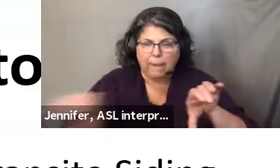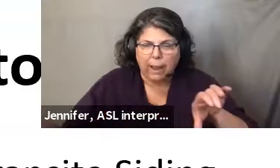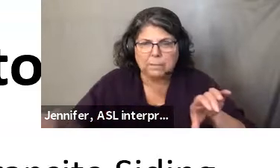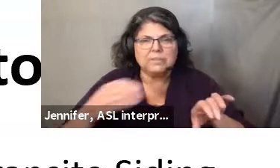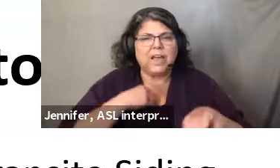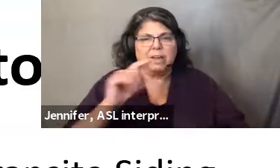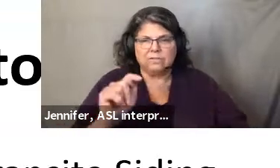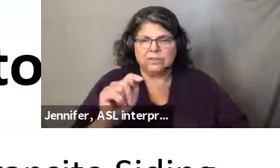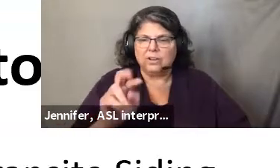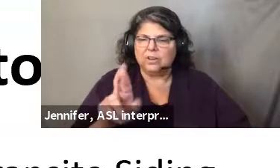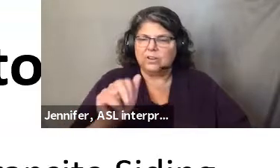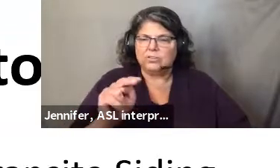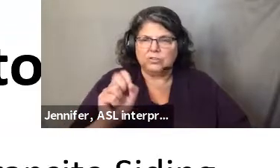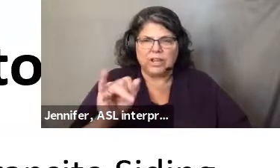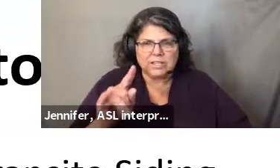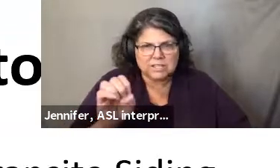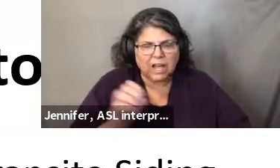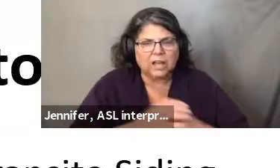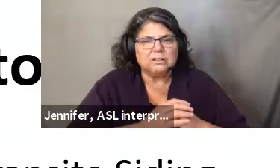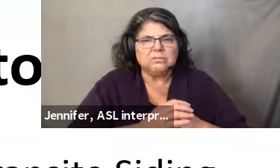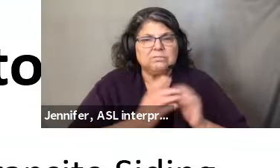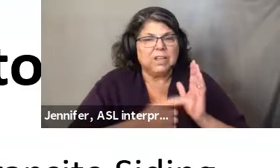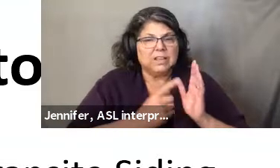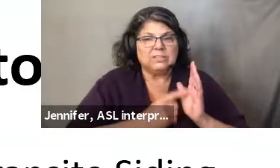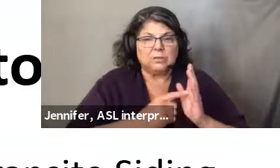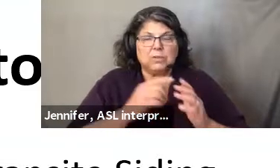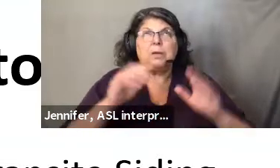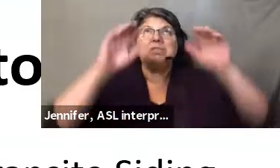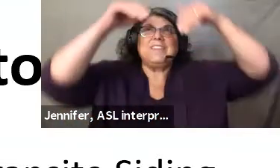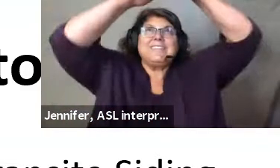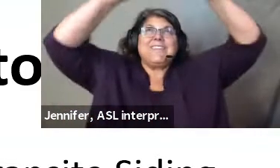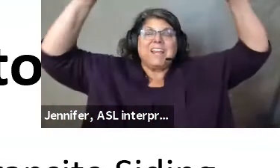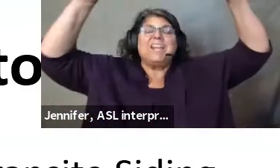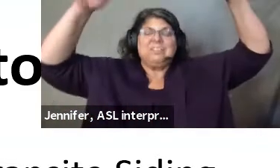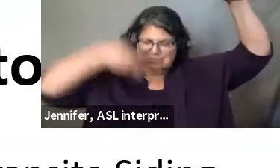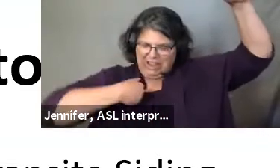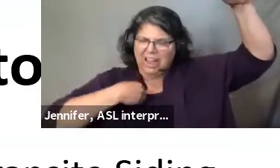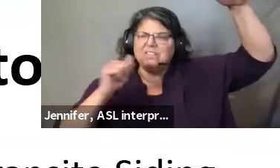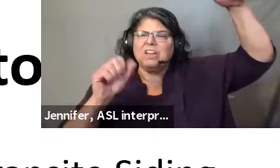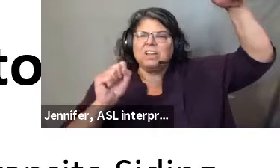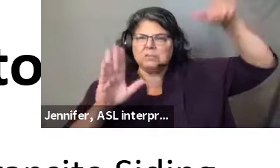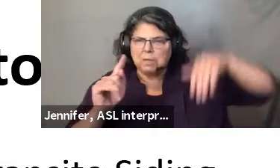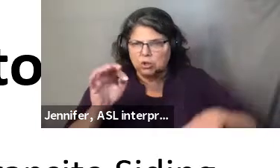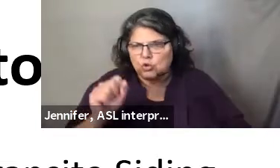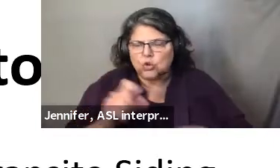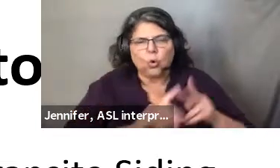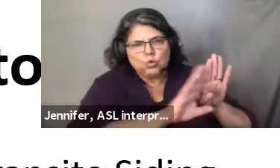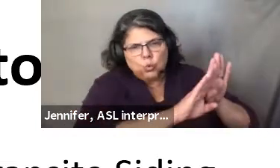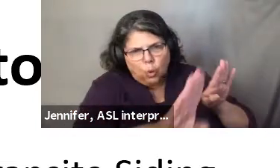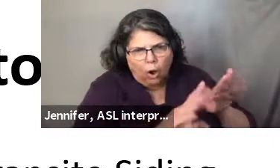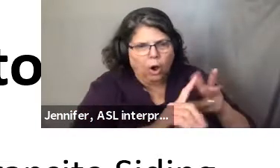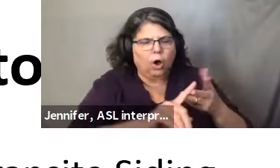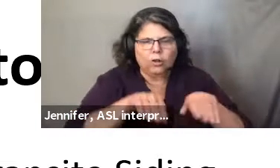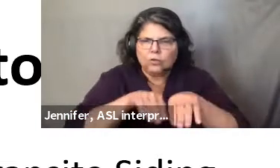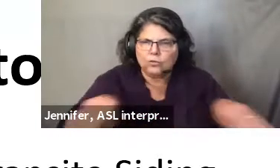transite pipes. You'll have sometimes asbestos ceiling and wall and floor